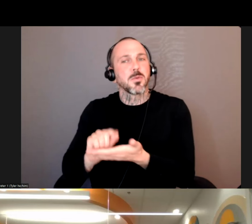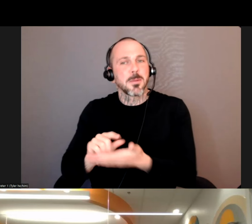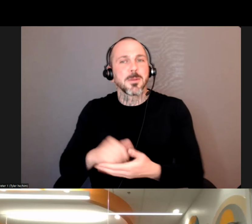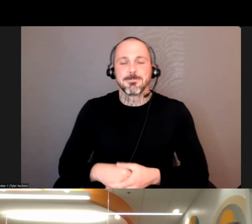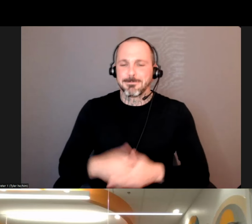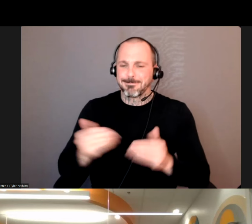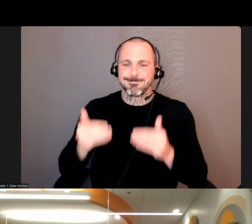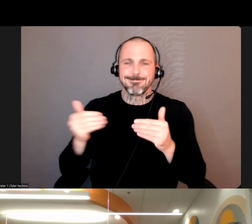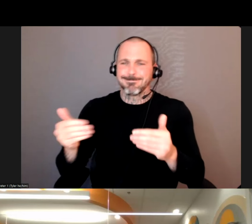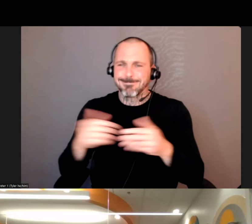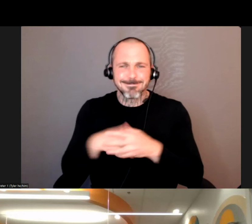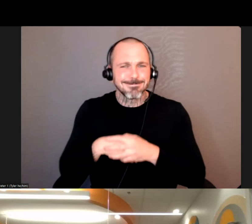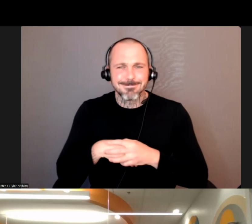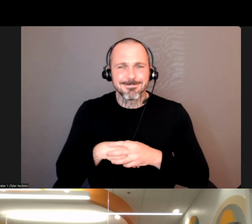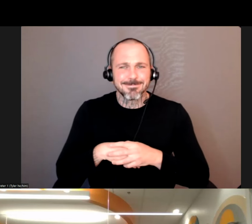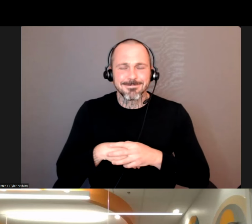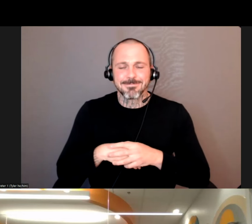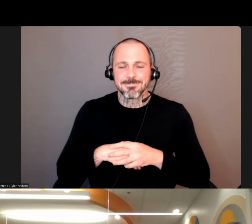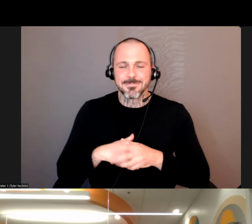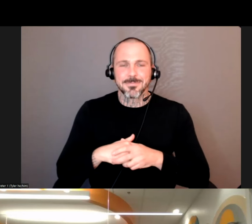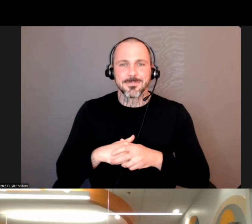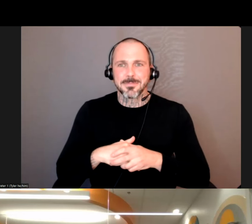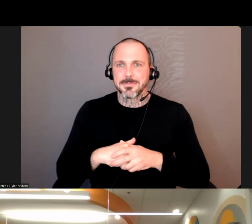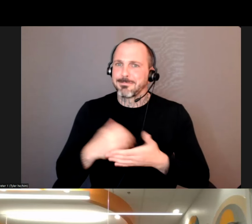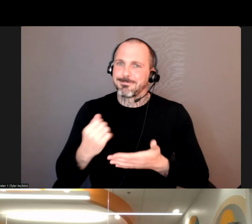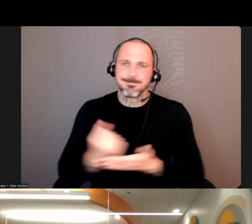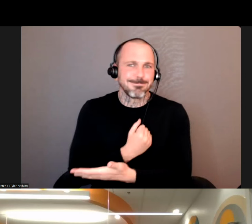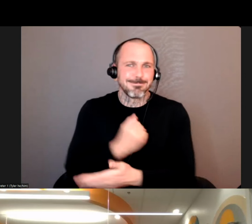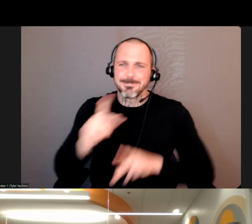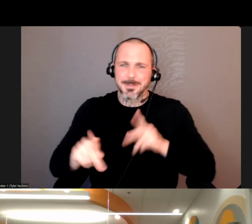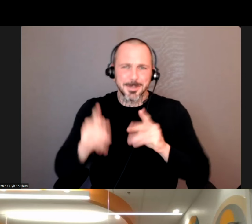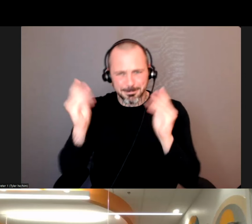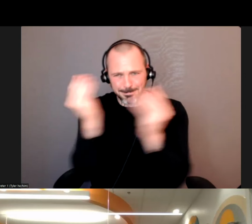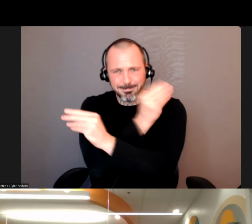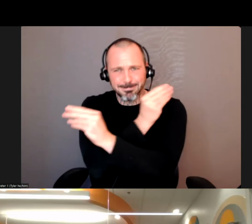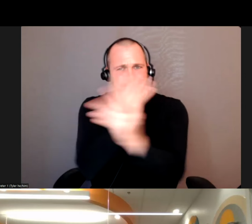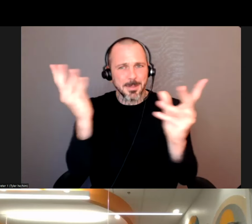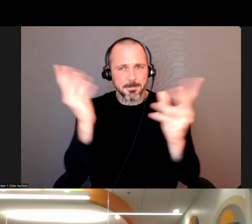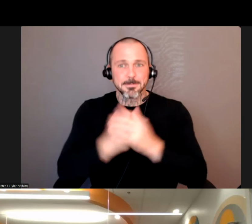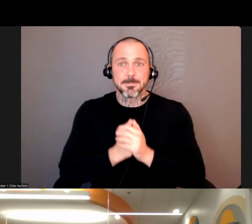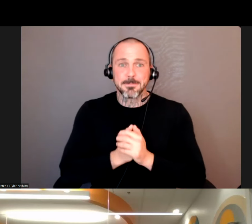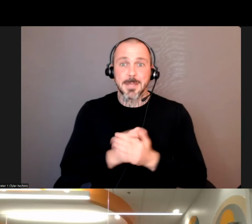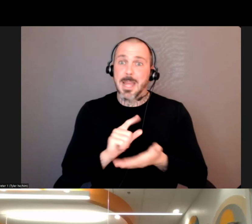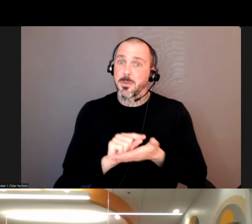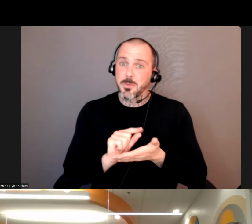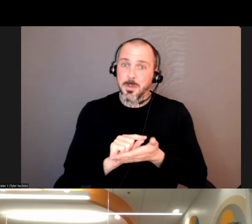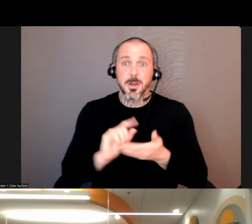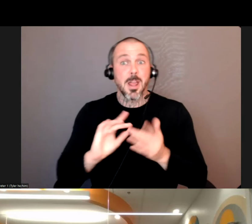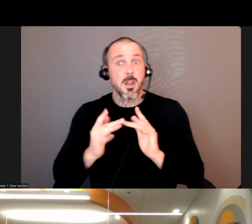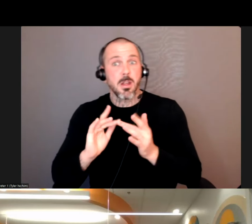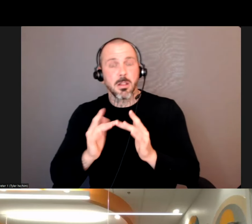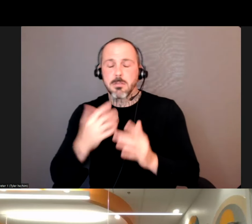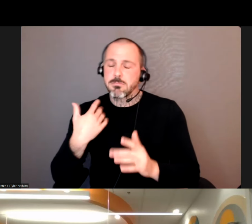much education as we can to reach everybody in our audience. And we do value the newspapers as well as online materials to get